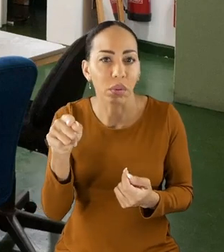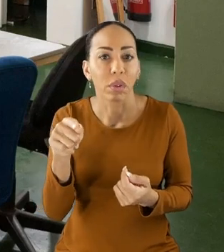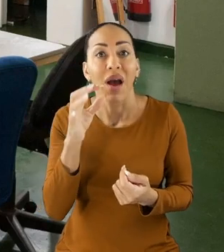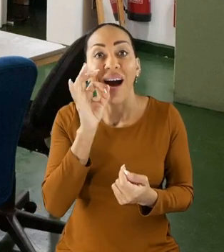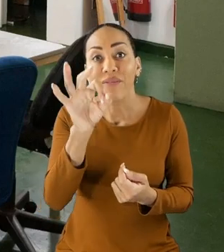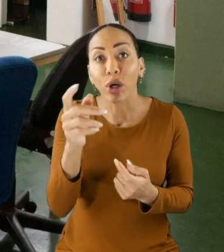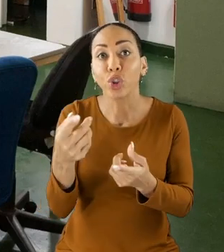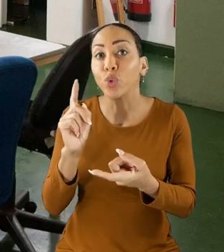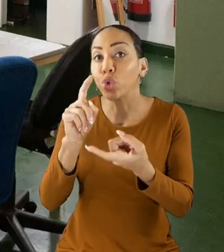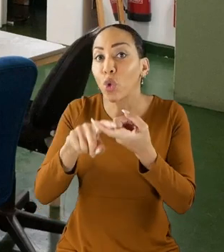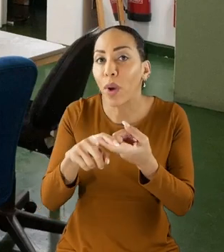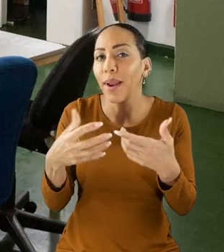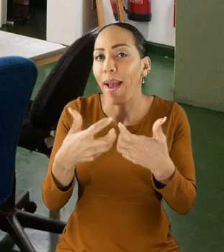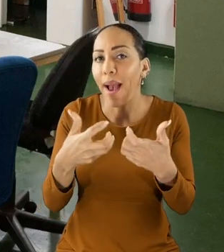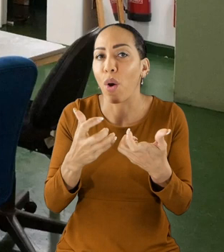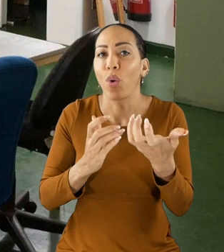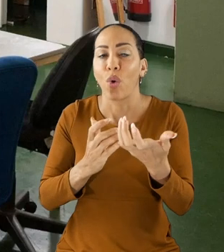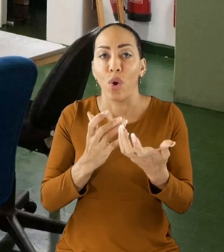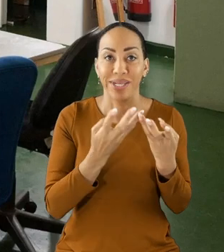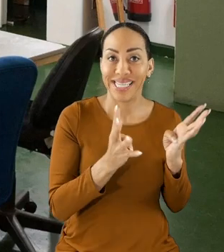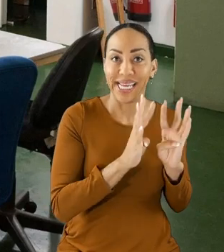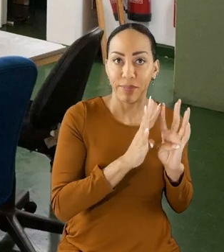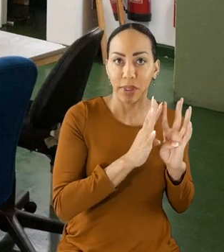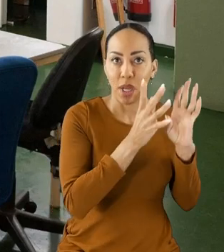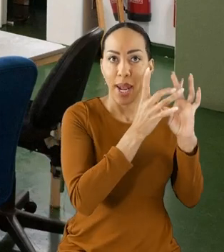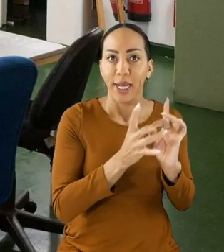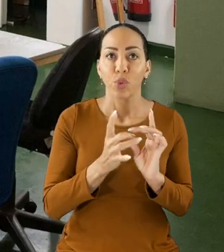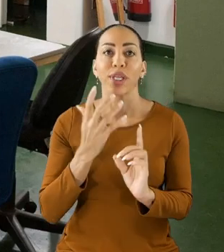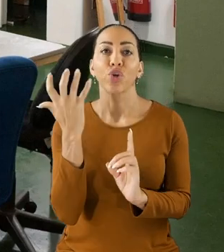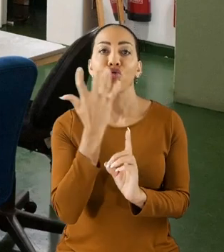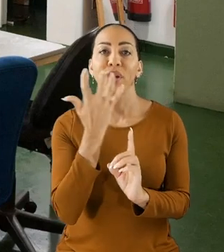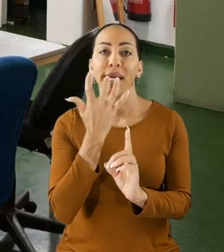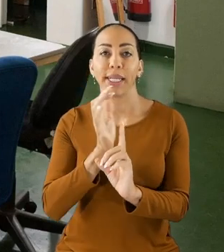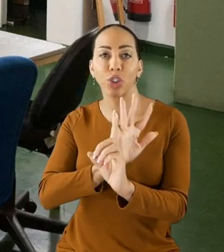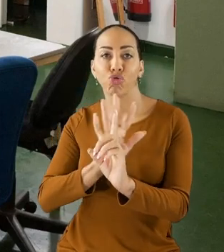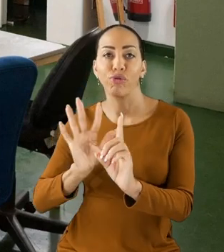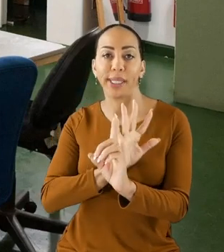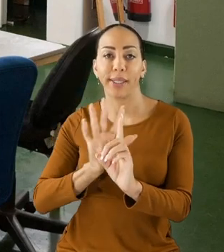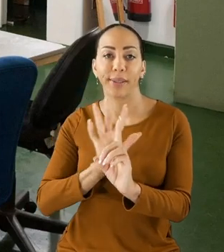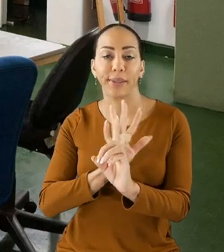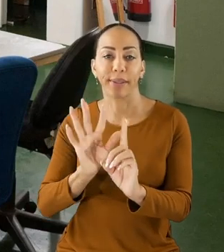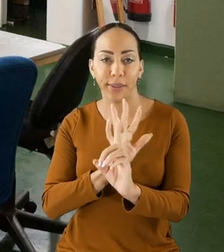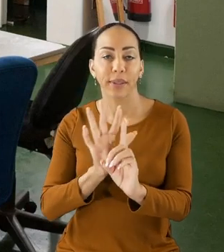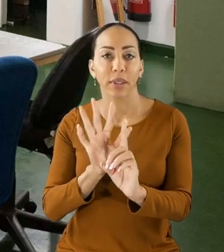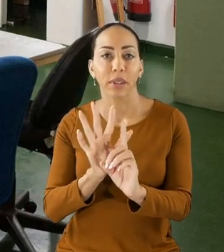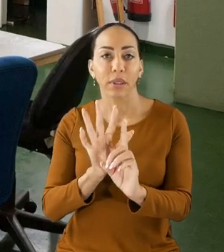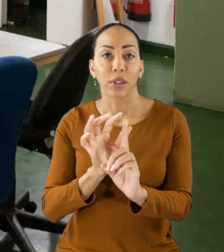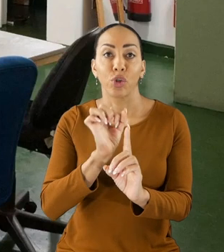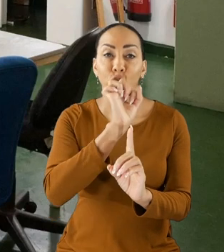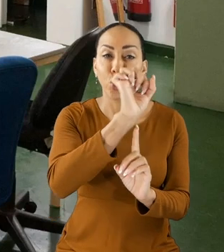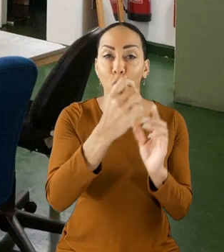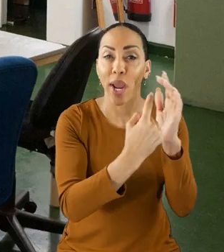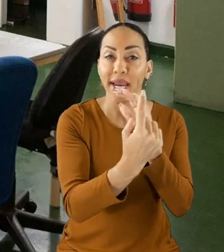know, I've asked you all to come in on these green screens into Teams. And I have the capability to to take each